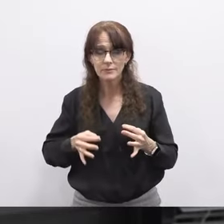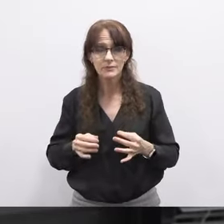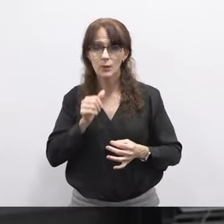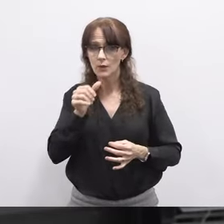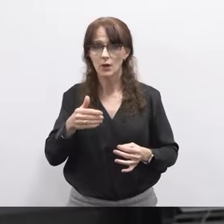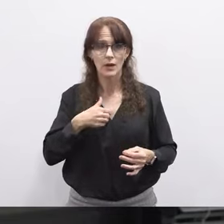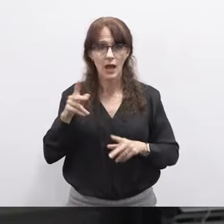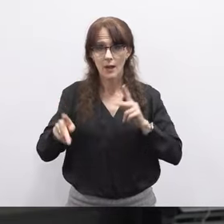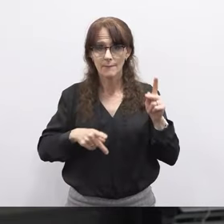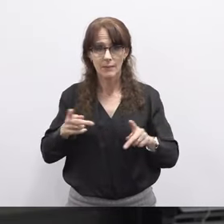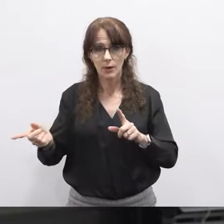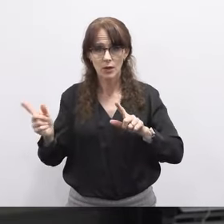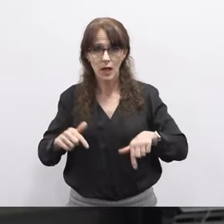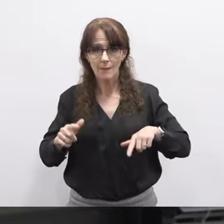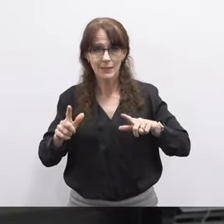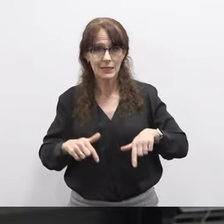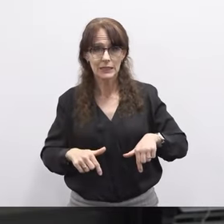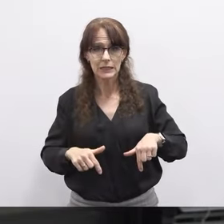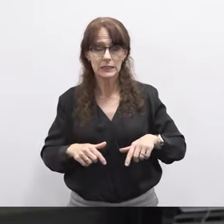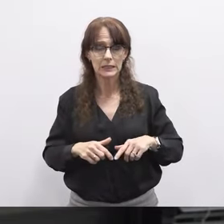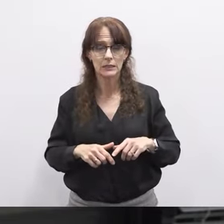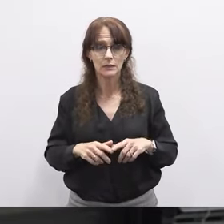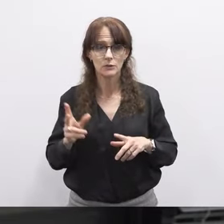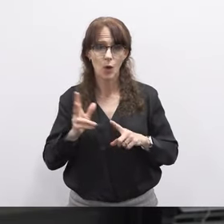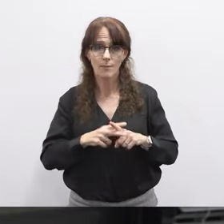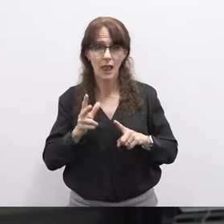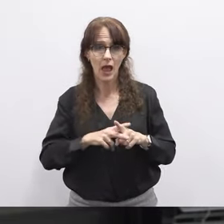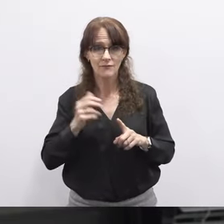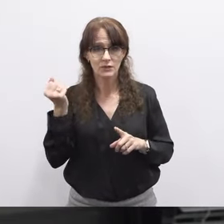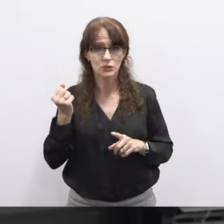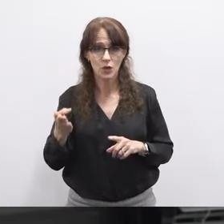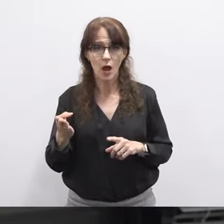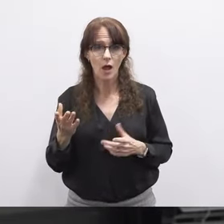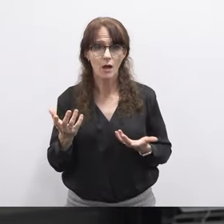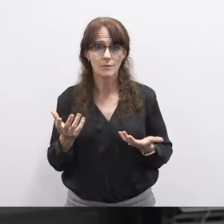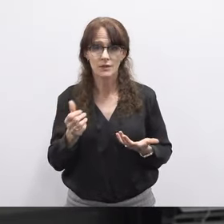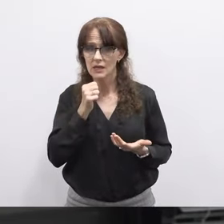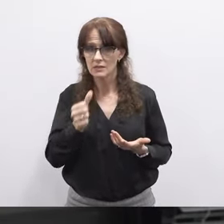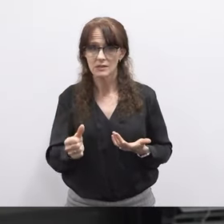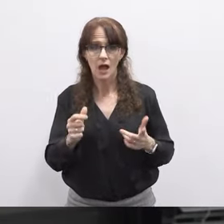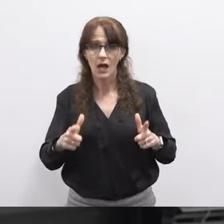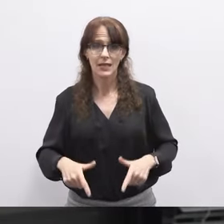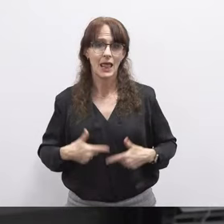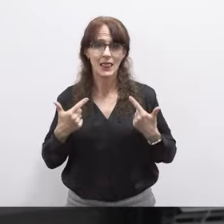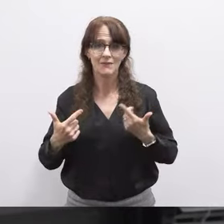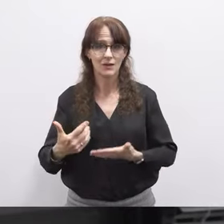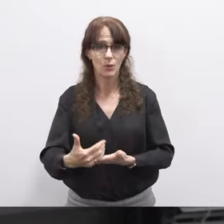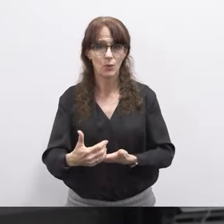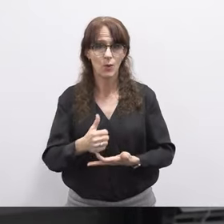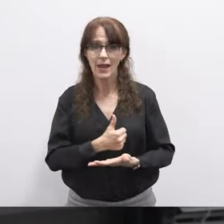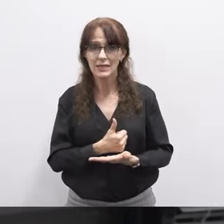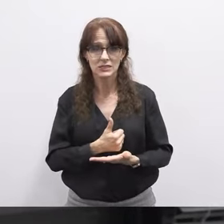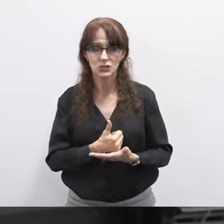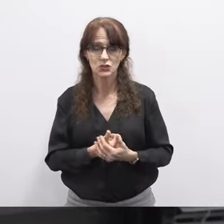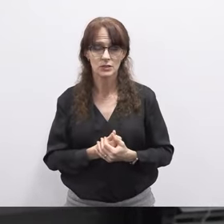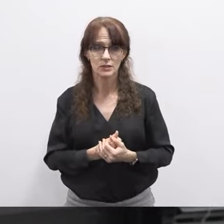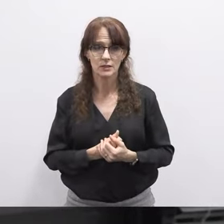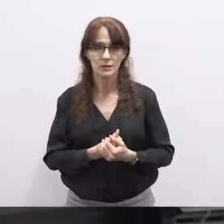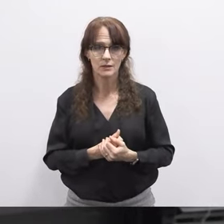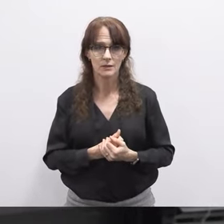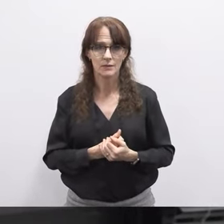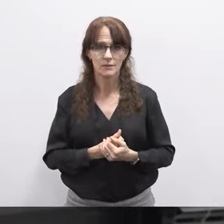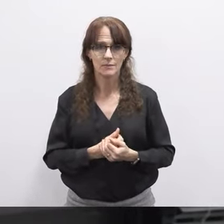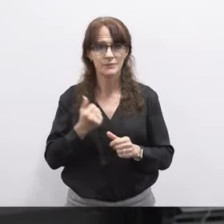don't have people coming in to apply for the jobs because it's not a living wage. And so